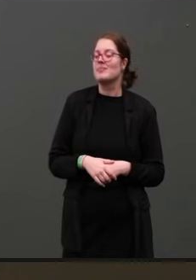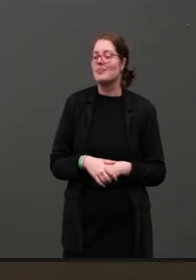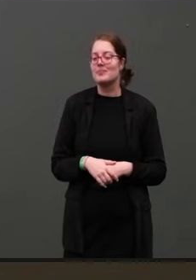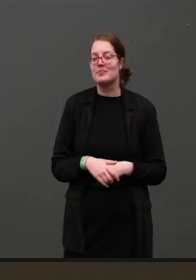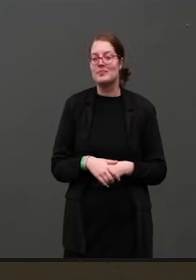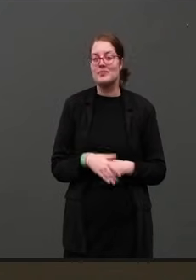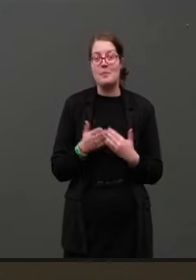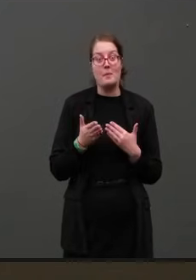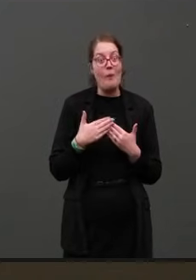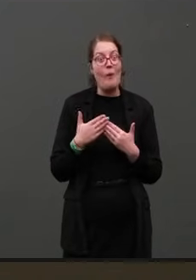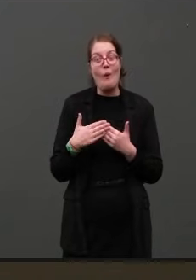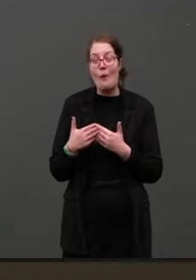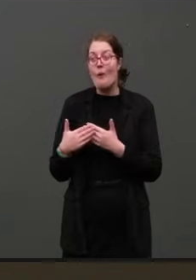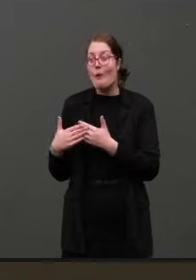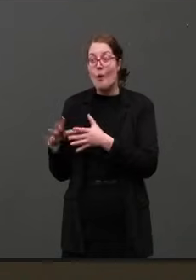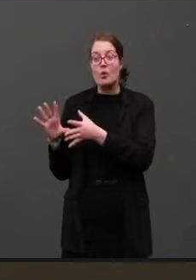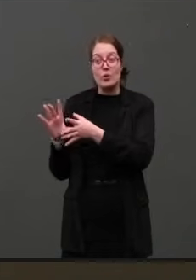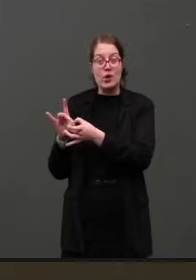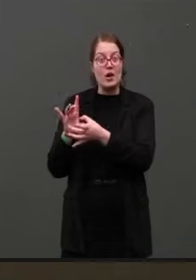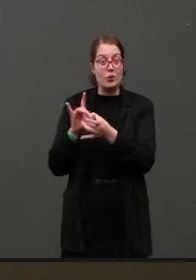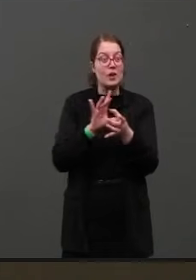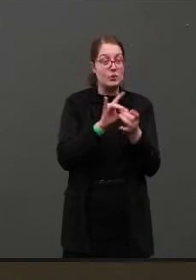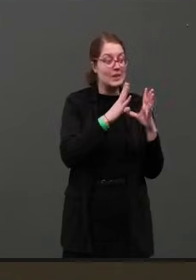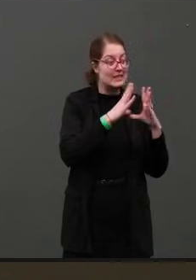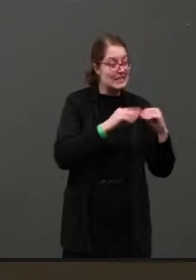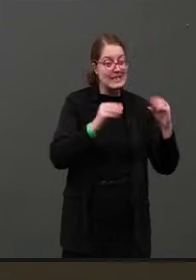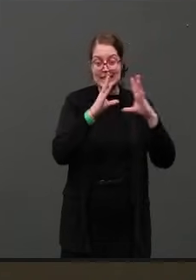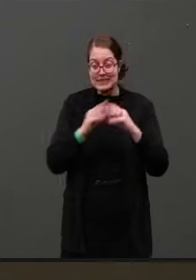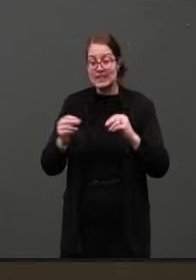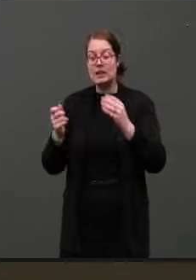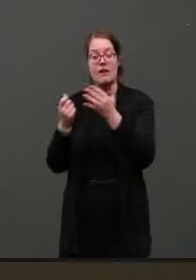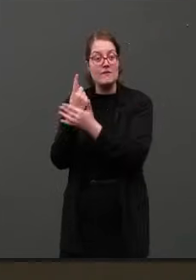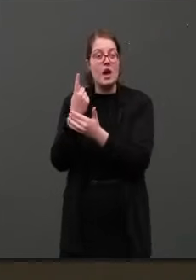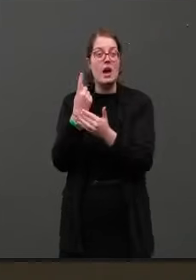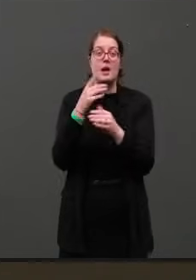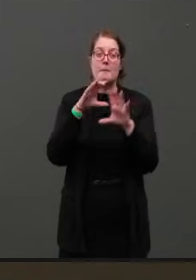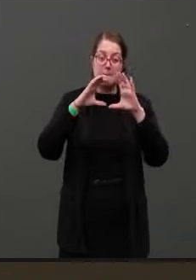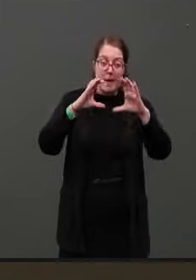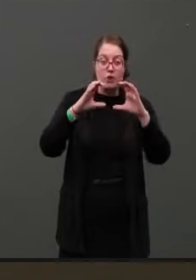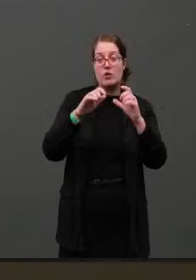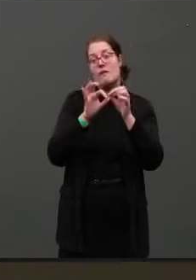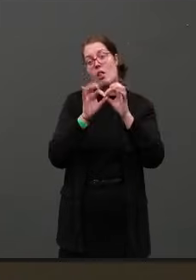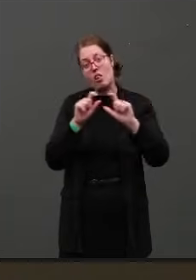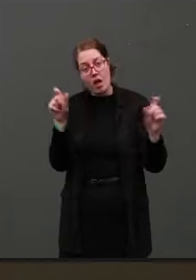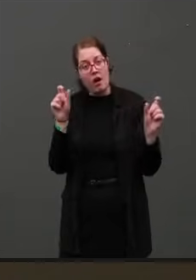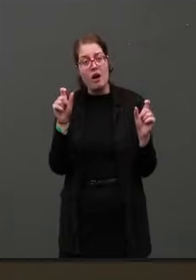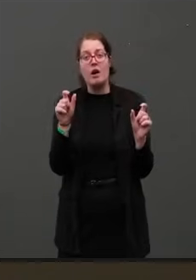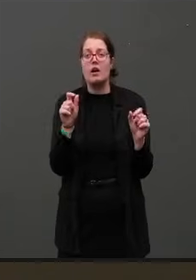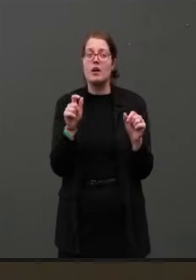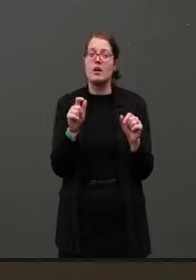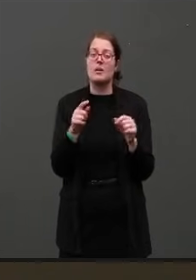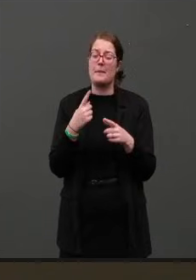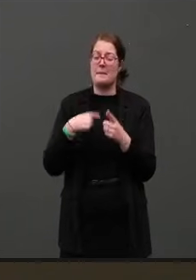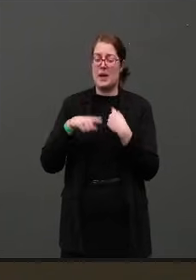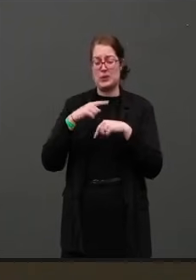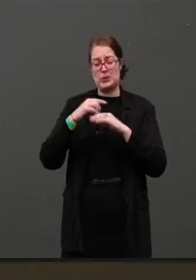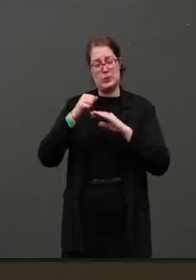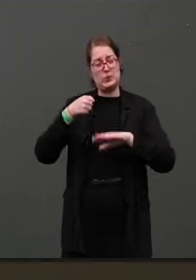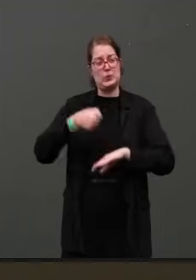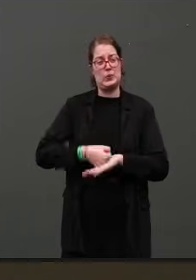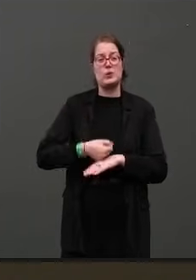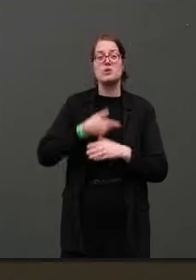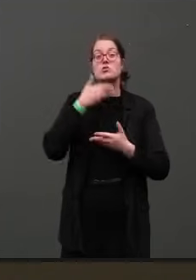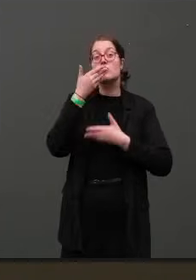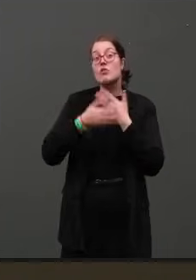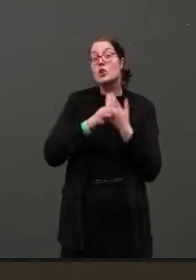you can connect every scene, every event, every paragraph, every line of dialogue back to your story question and to